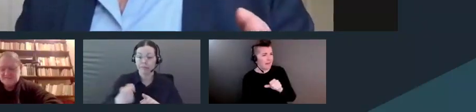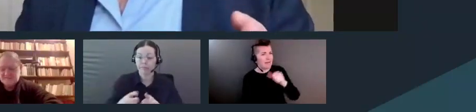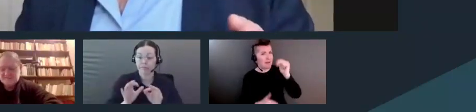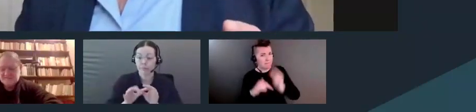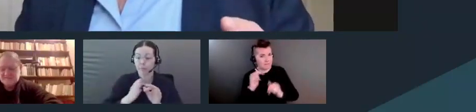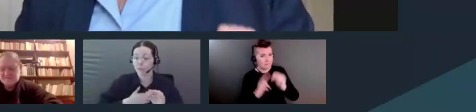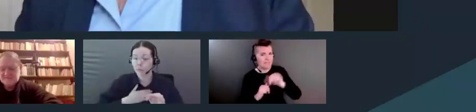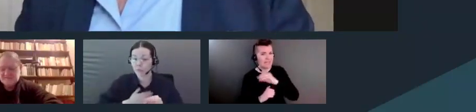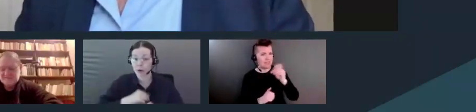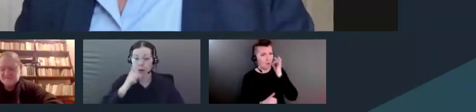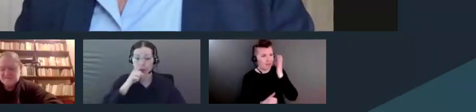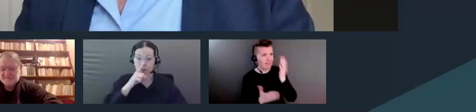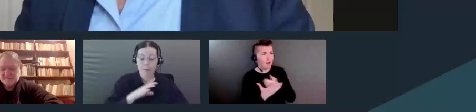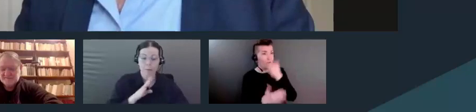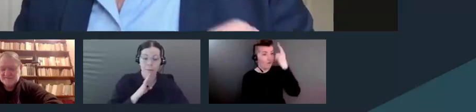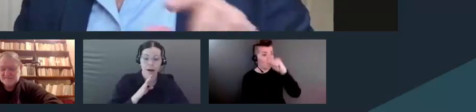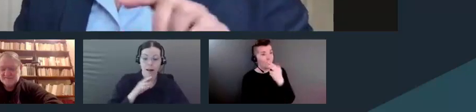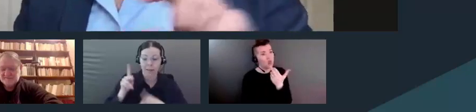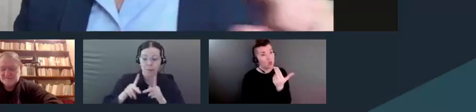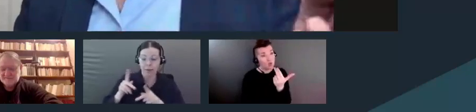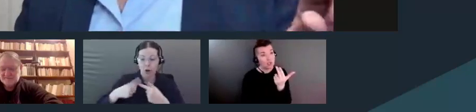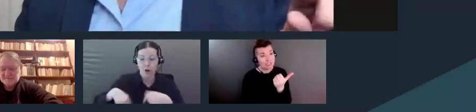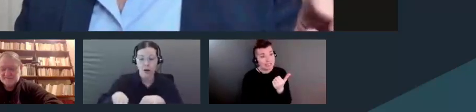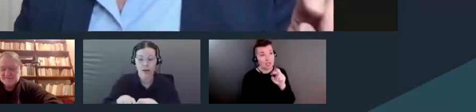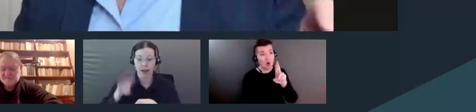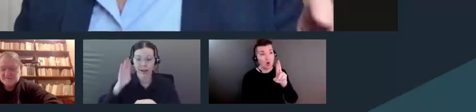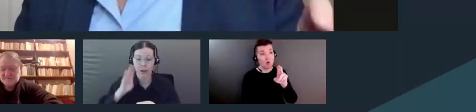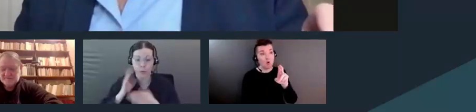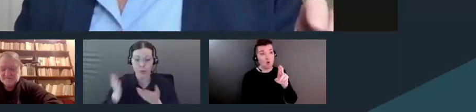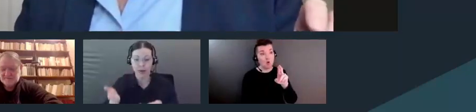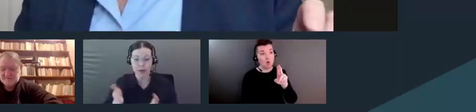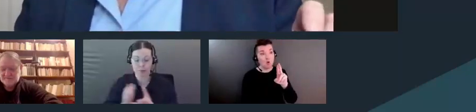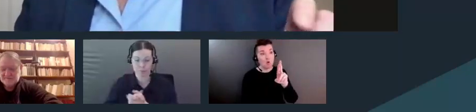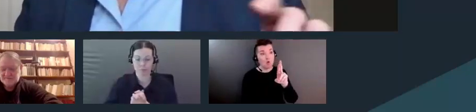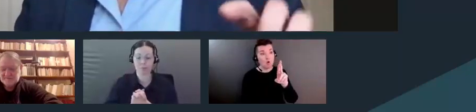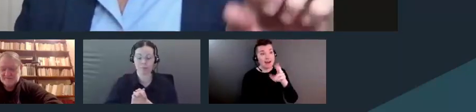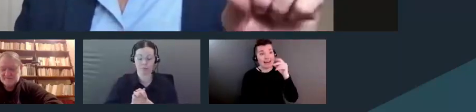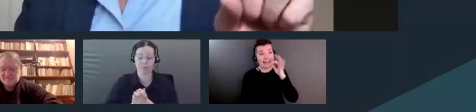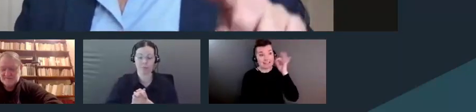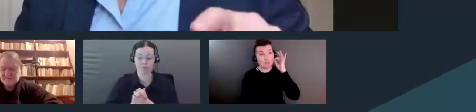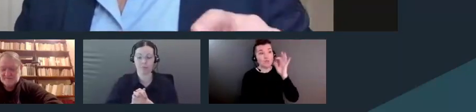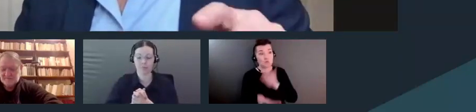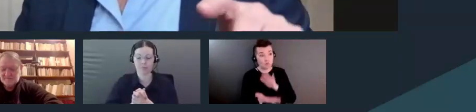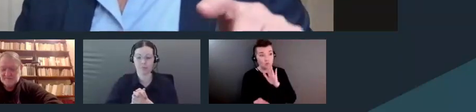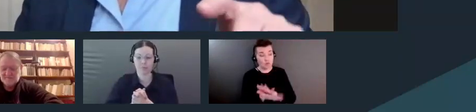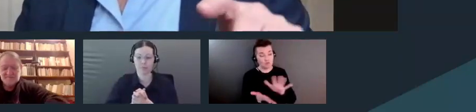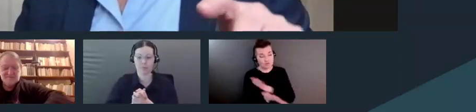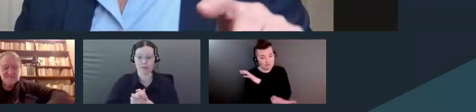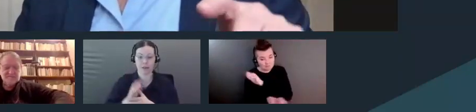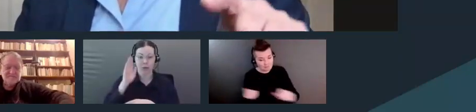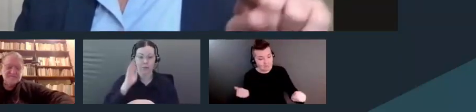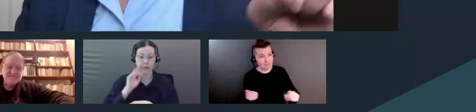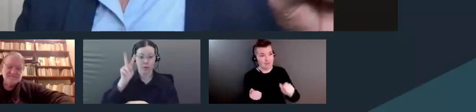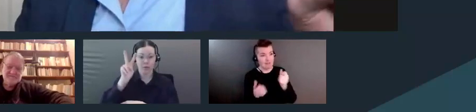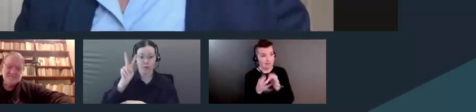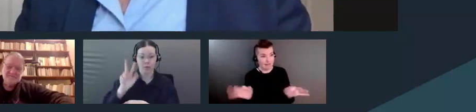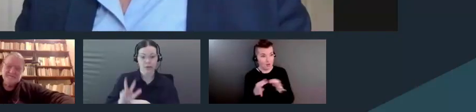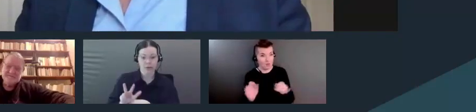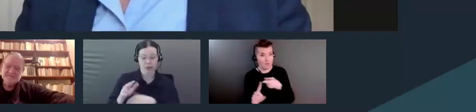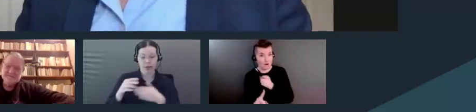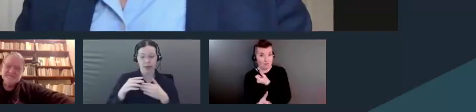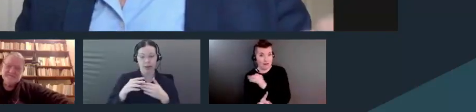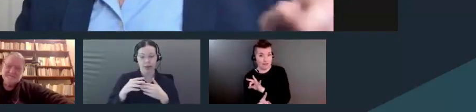residential schools in Nunavut to eradicate the Inuit culture and language from 1951